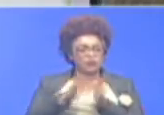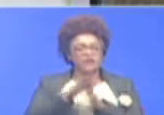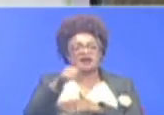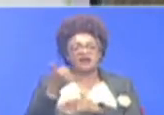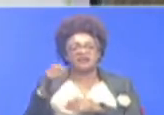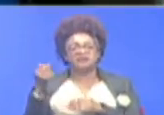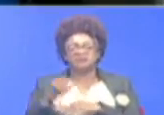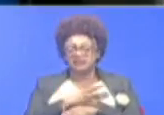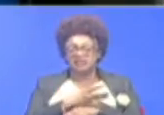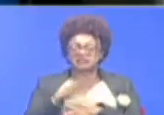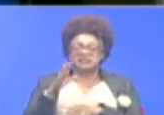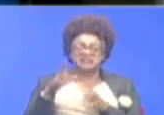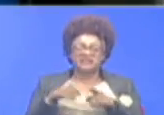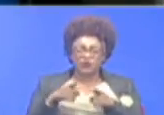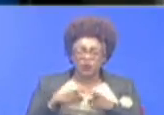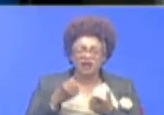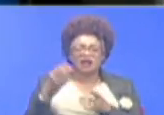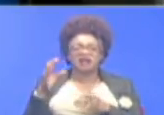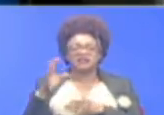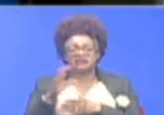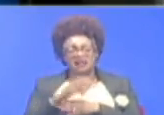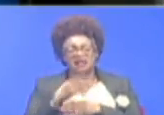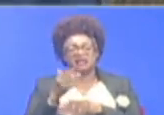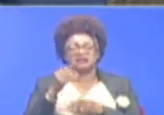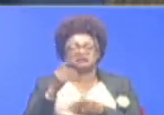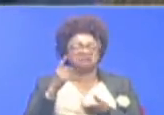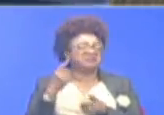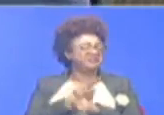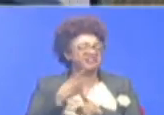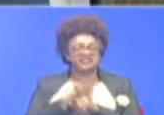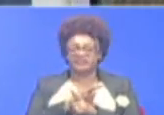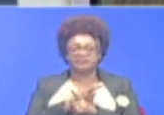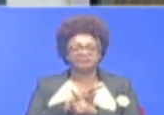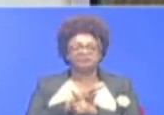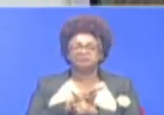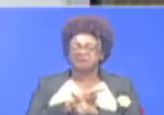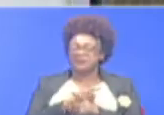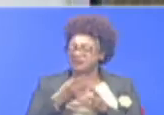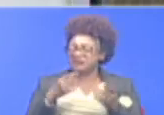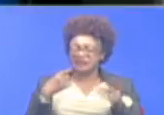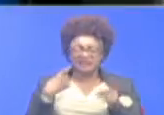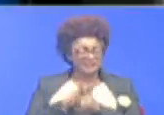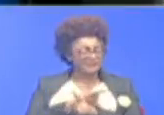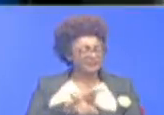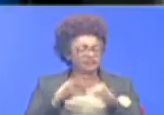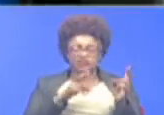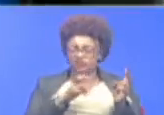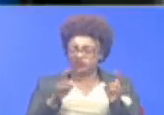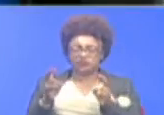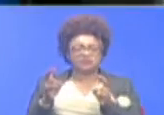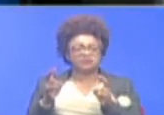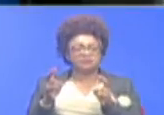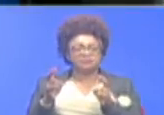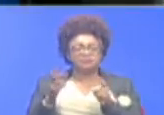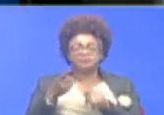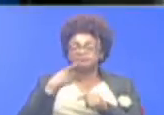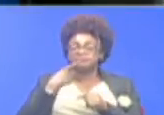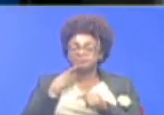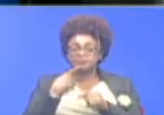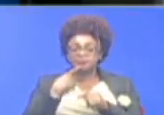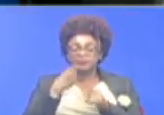like the cervical cancer from the experts that I was talking to. Right. So there are all those, it's a myriad of issues. Yes, and as you say, you've tracked the story, and